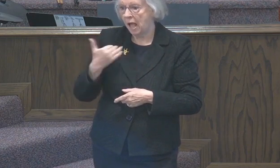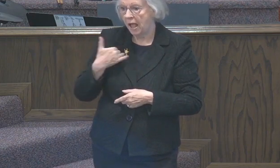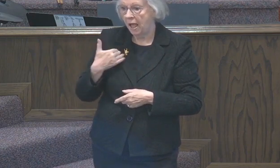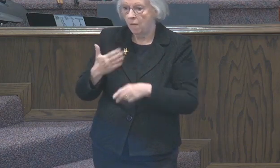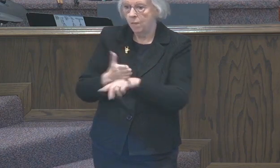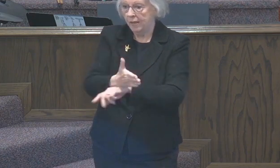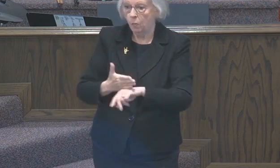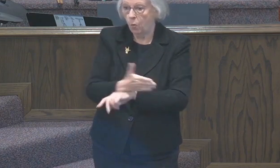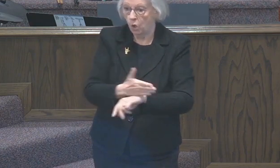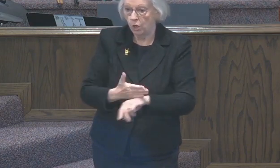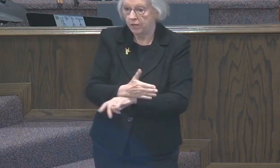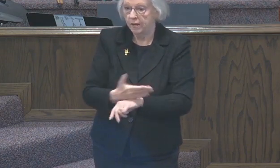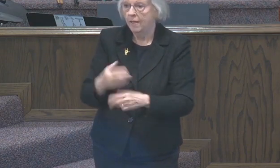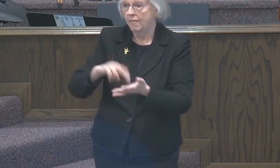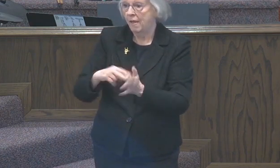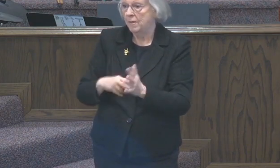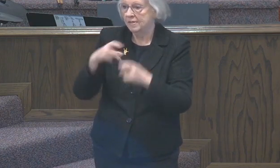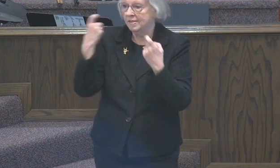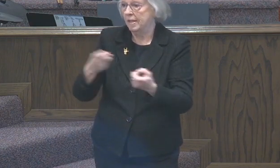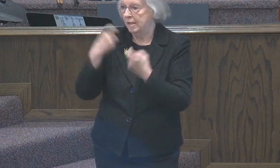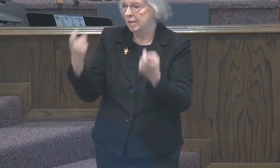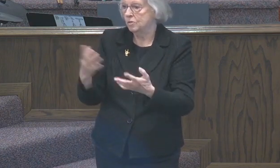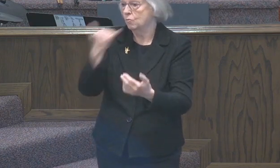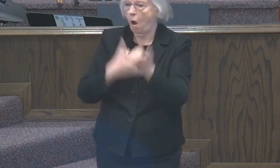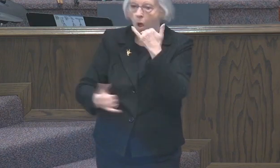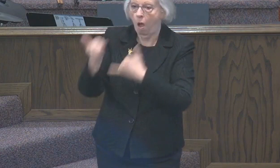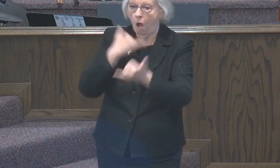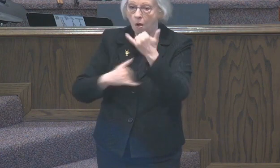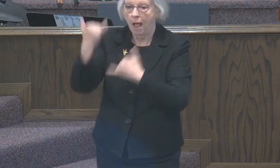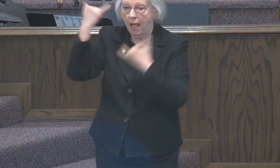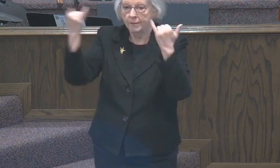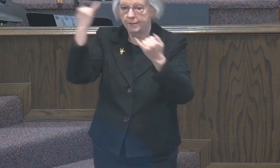brother. That's what verse 5 says.